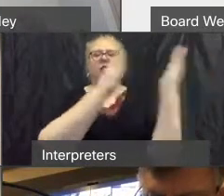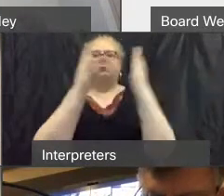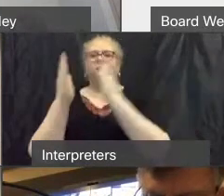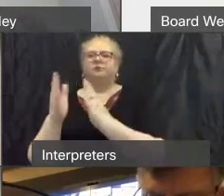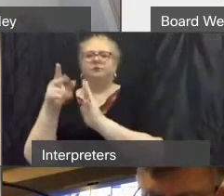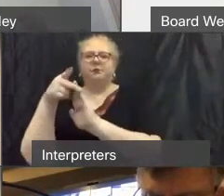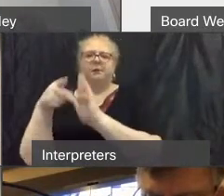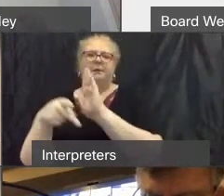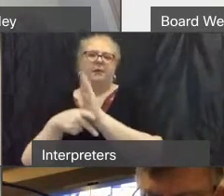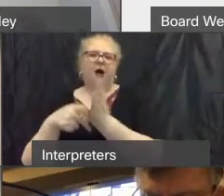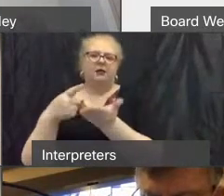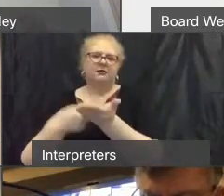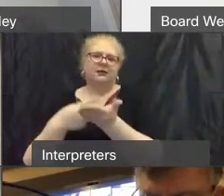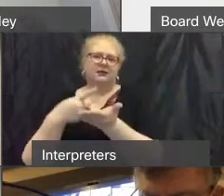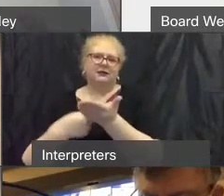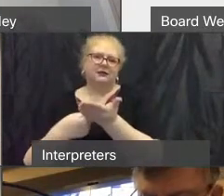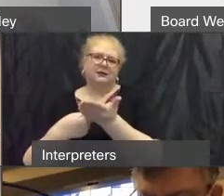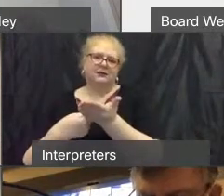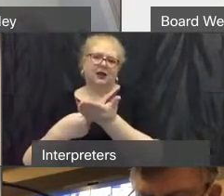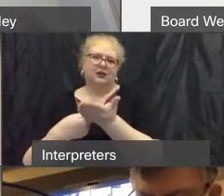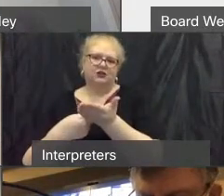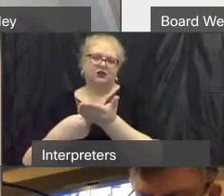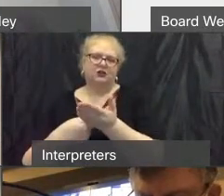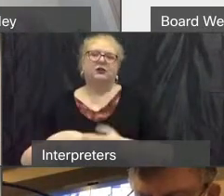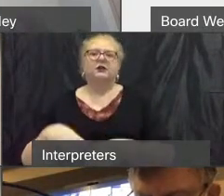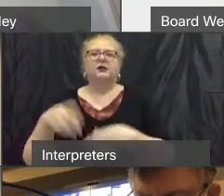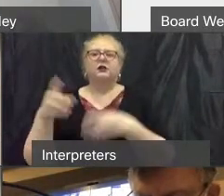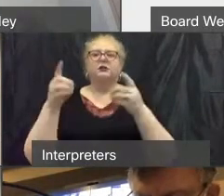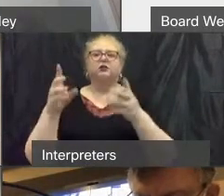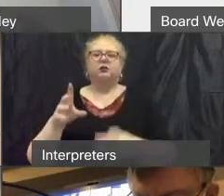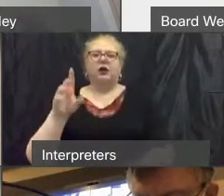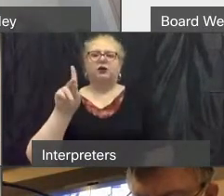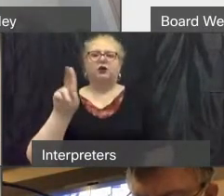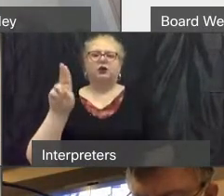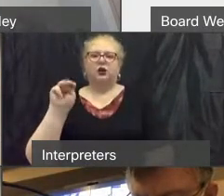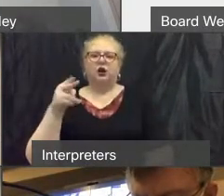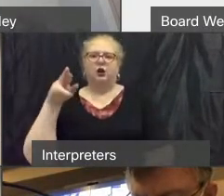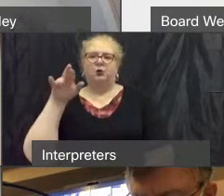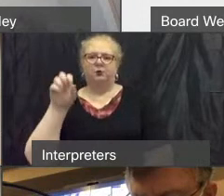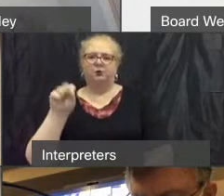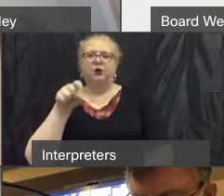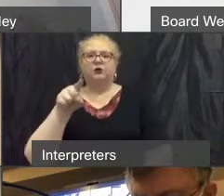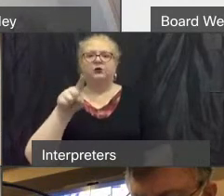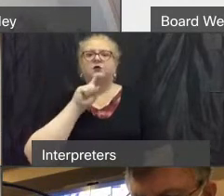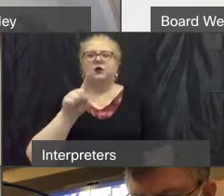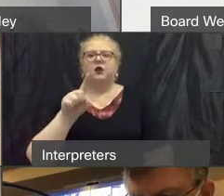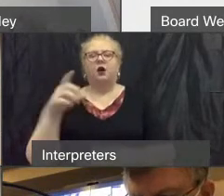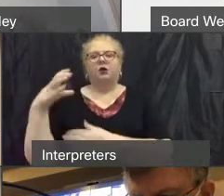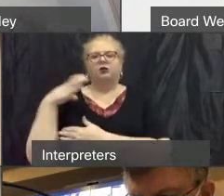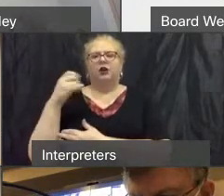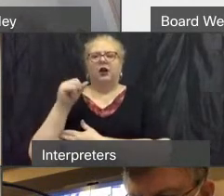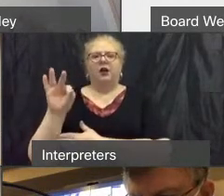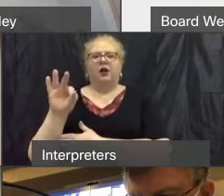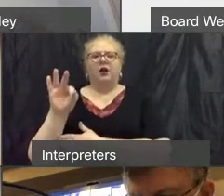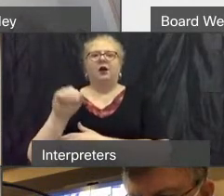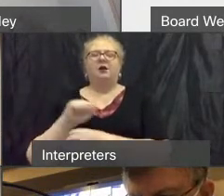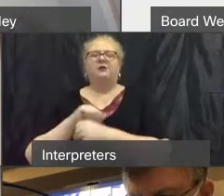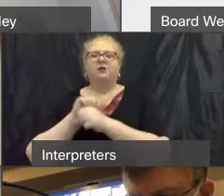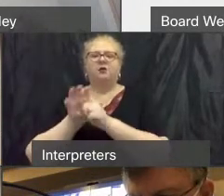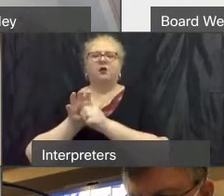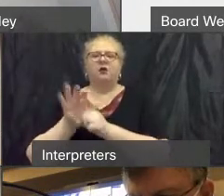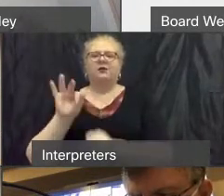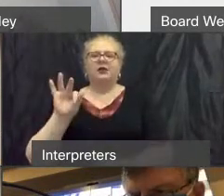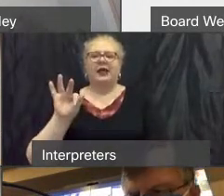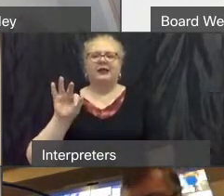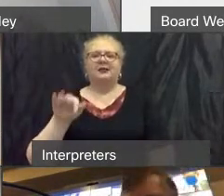discussion. Director Campiris is chair of the COVID-19 Healthcare Task Force. Any commentary?